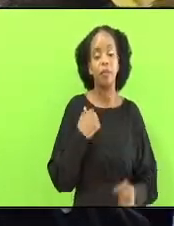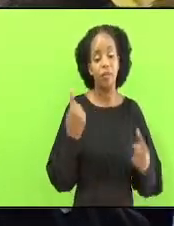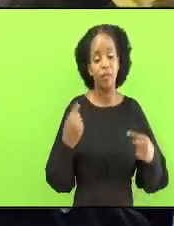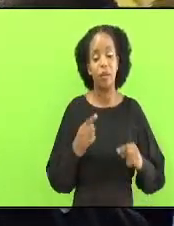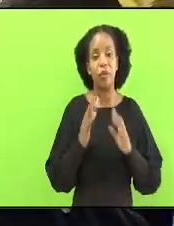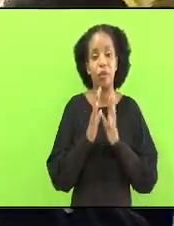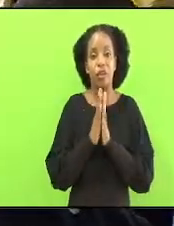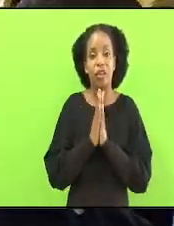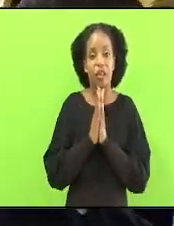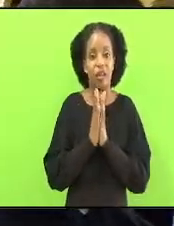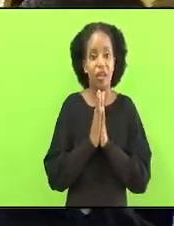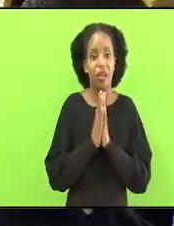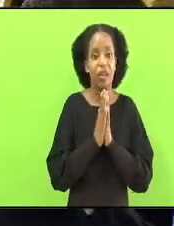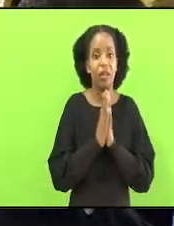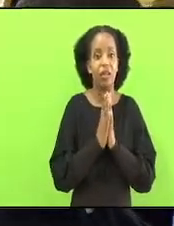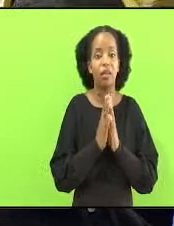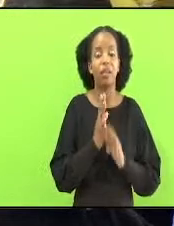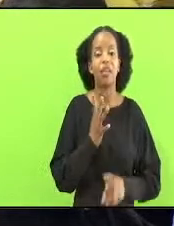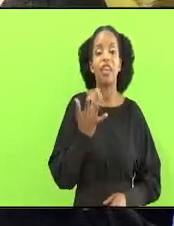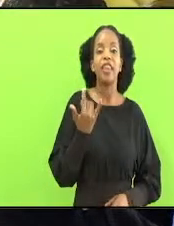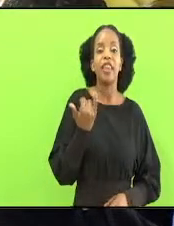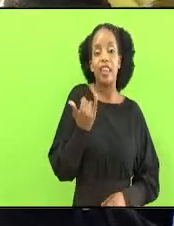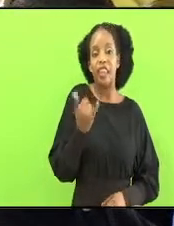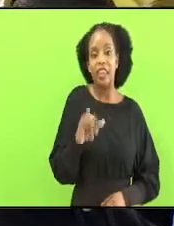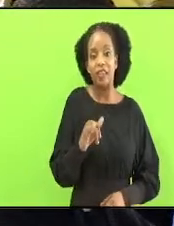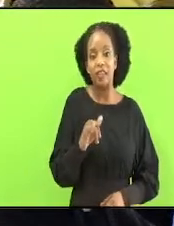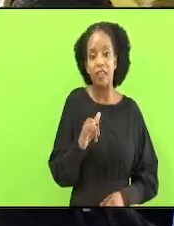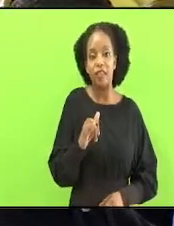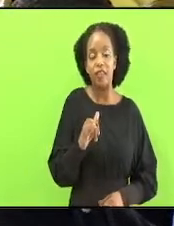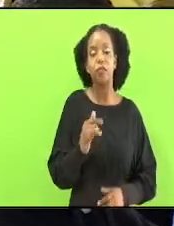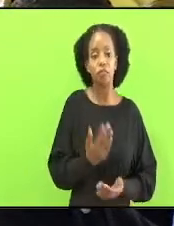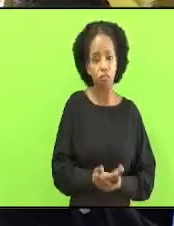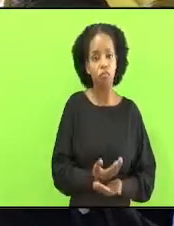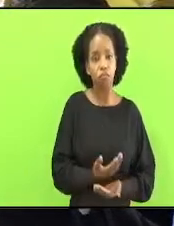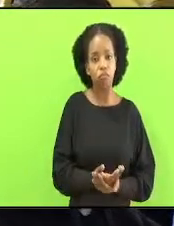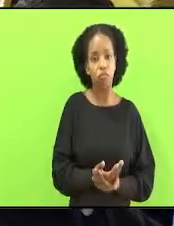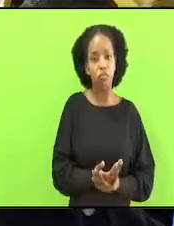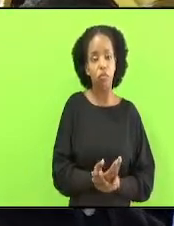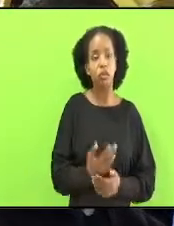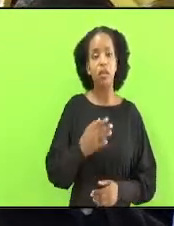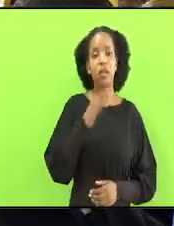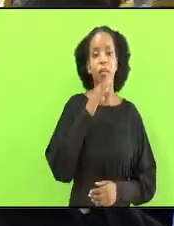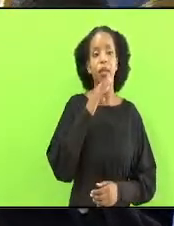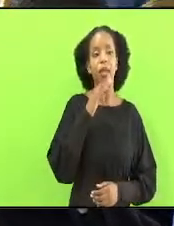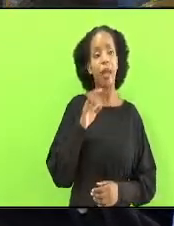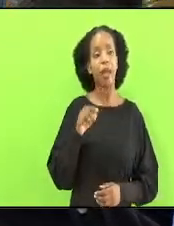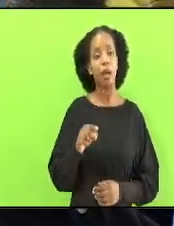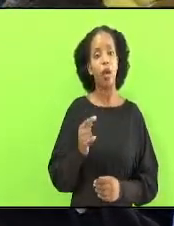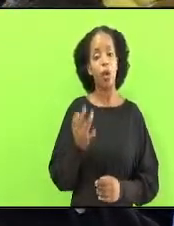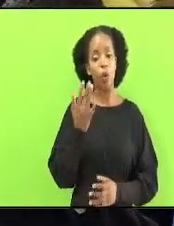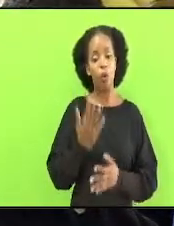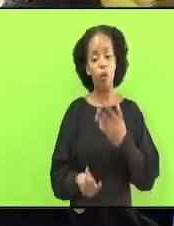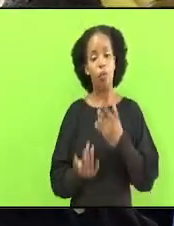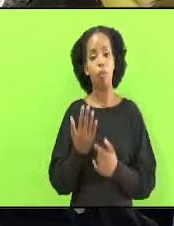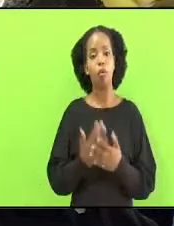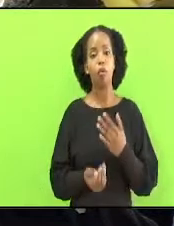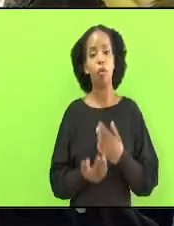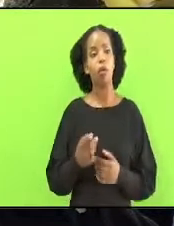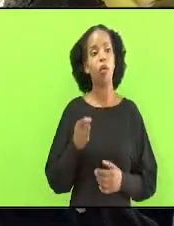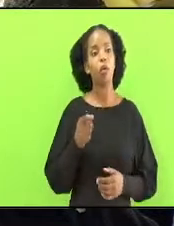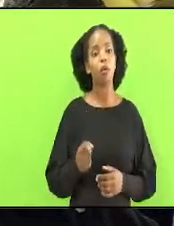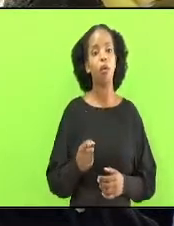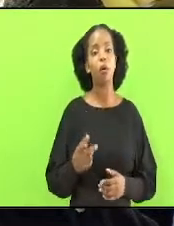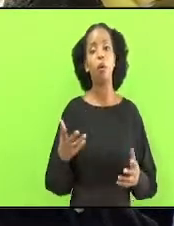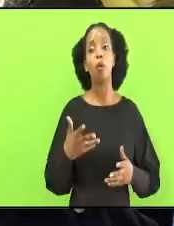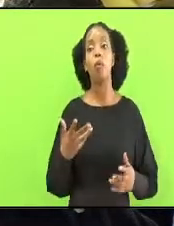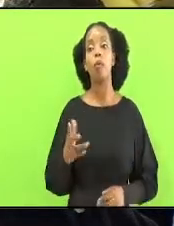gore bagolo if a go kgonagala o seke wa besa mollo gongwe le gongwe mo bona mo